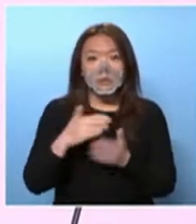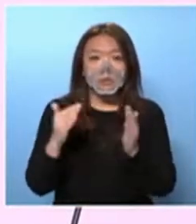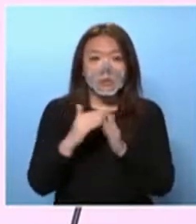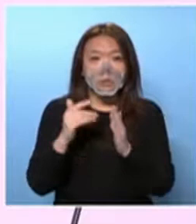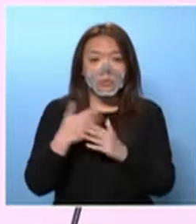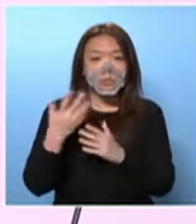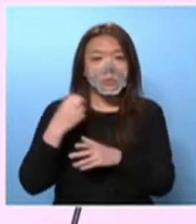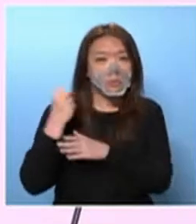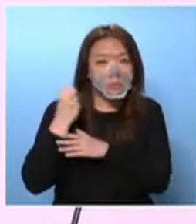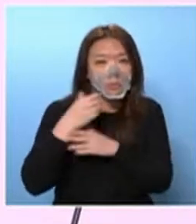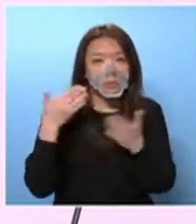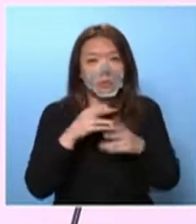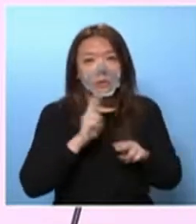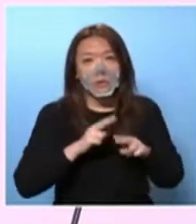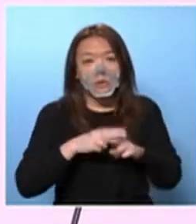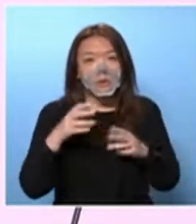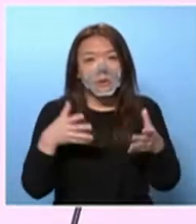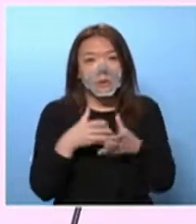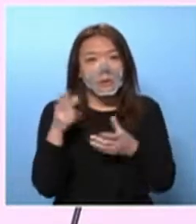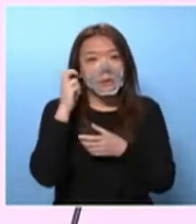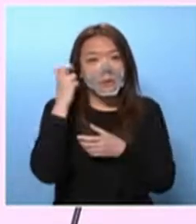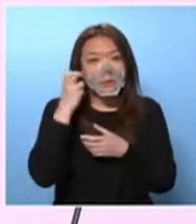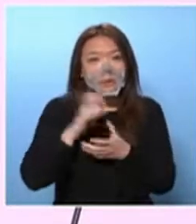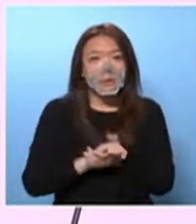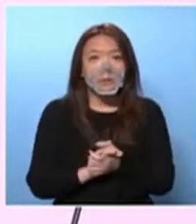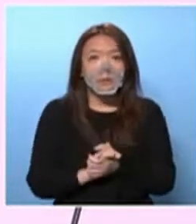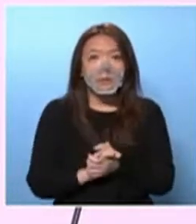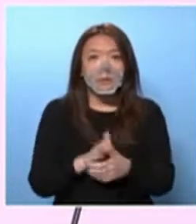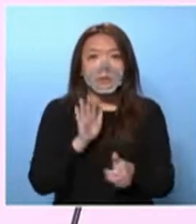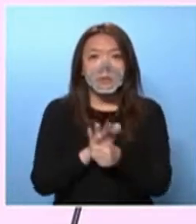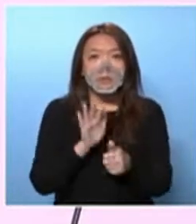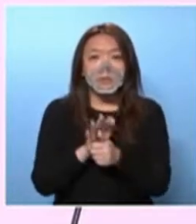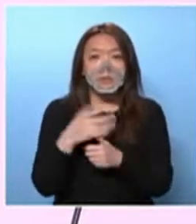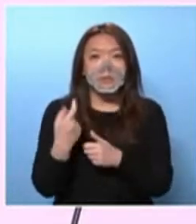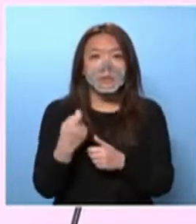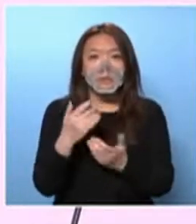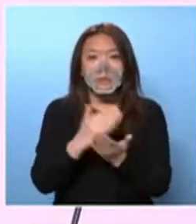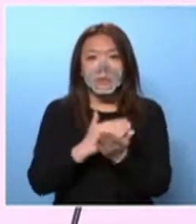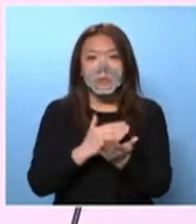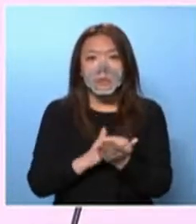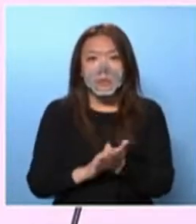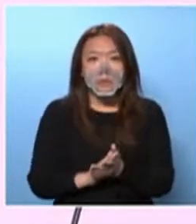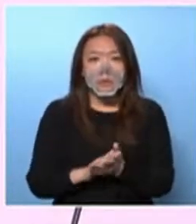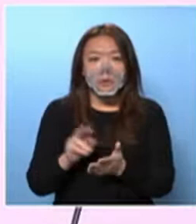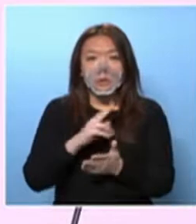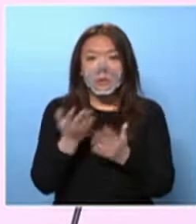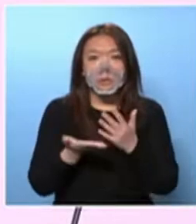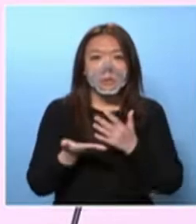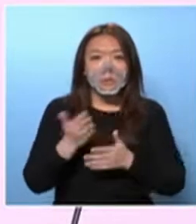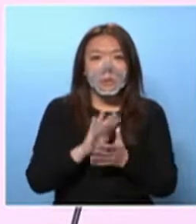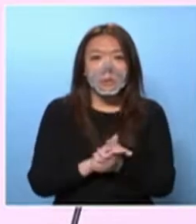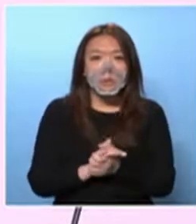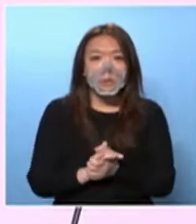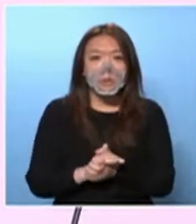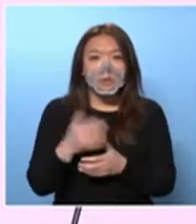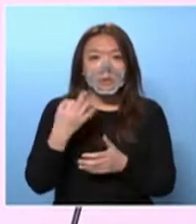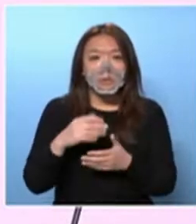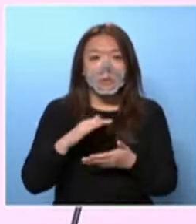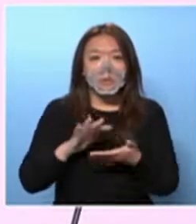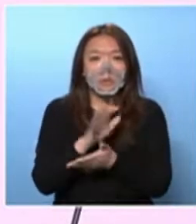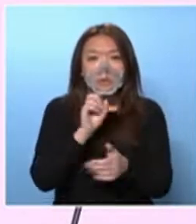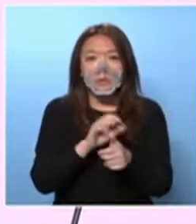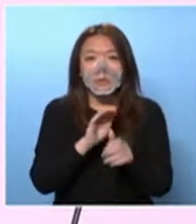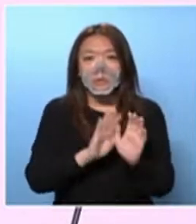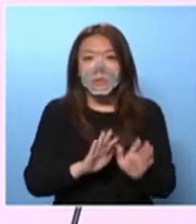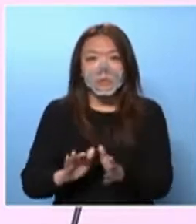will also actively explore with the mainland authorities facilitation measures for cross-boundary IP protection, enhance its free